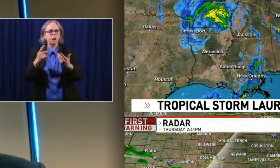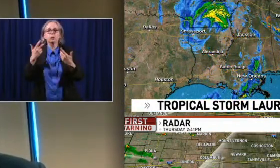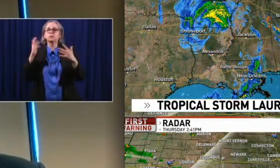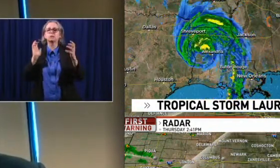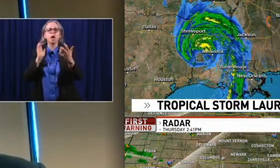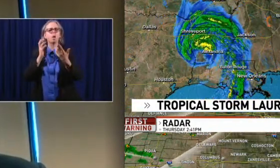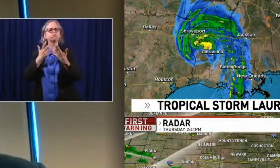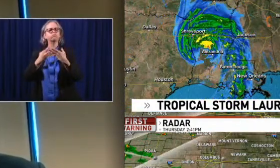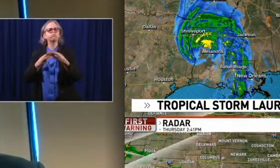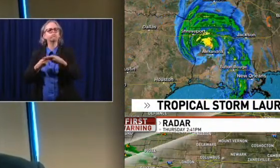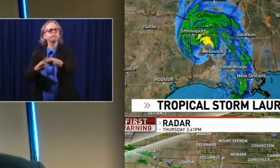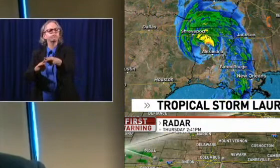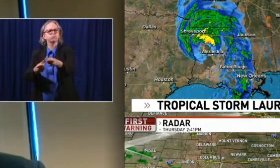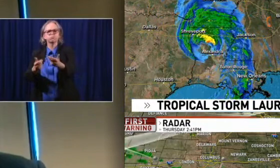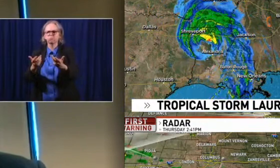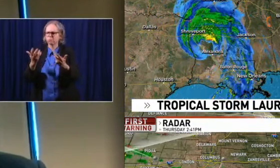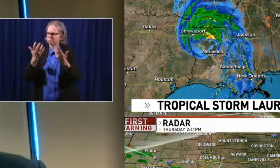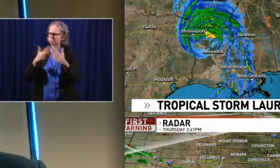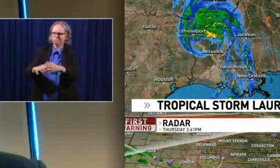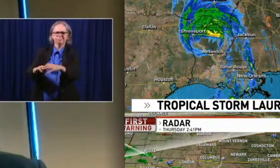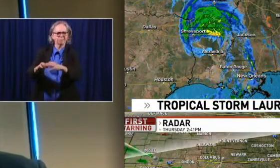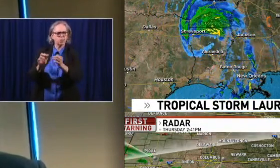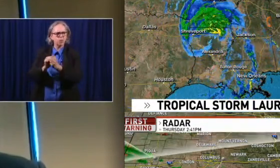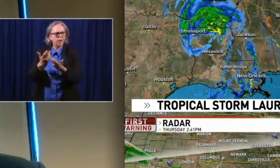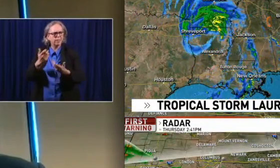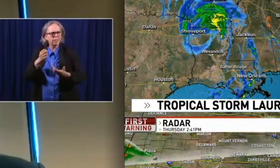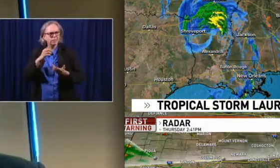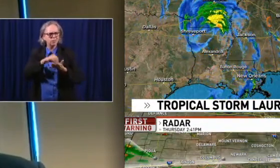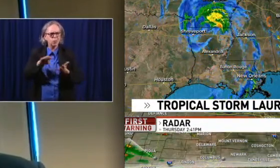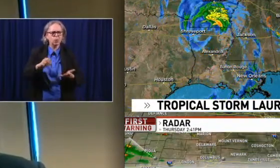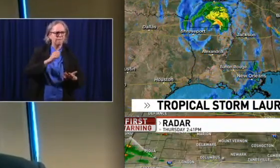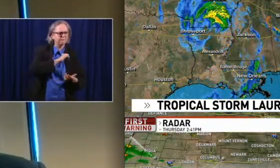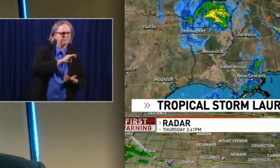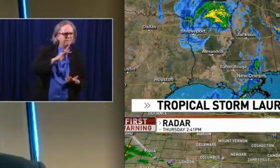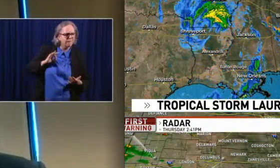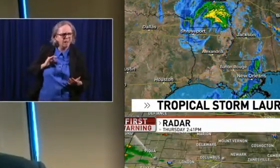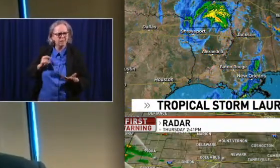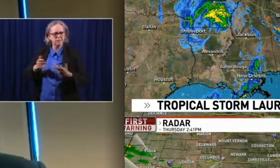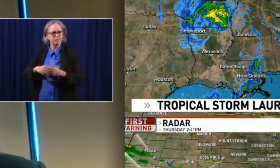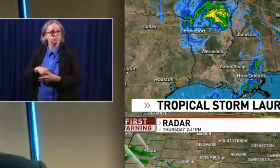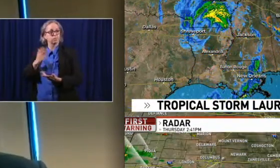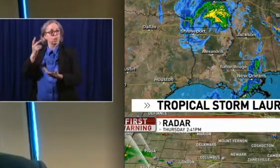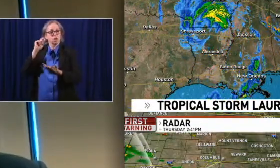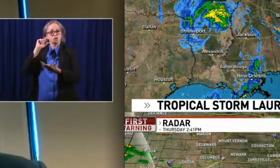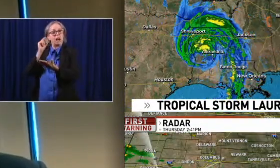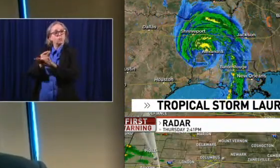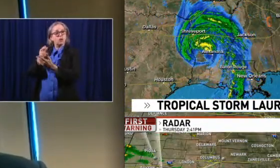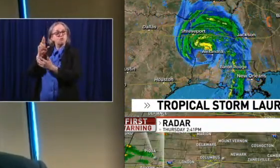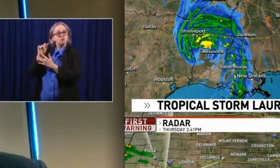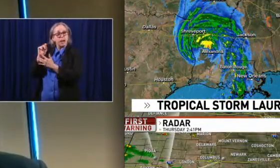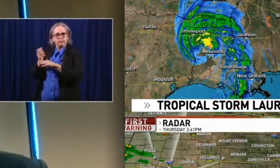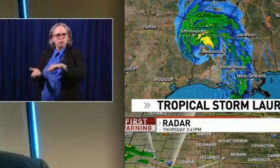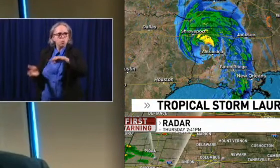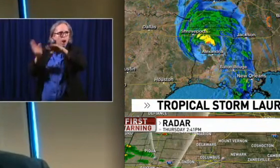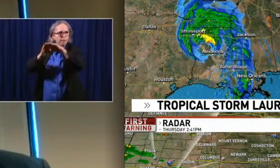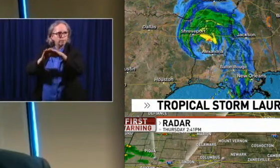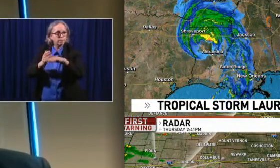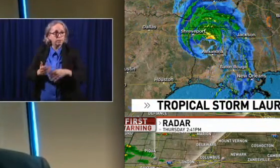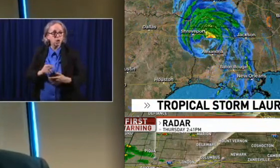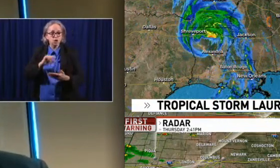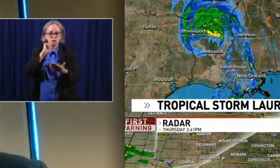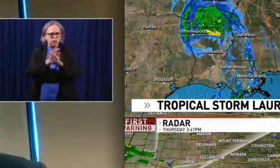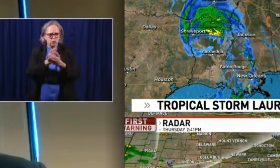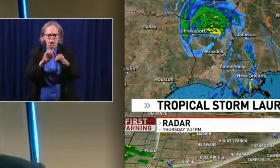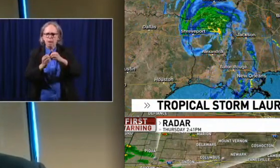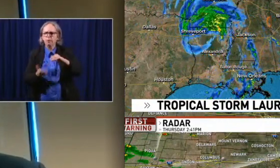been tremendous, including increased graduation rates, increased graduation numbers. You may ask this question